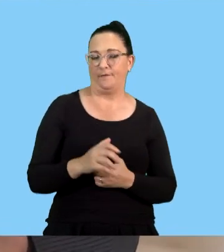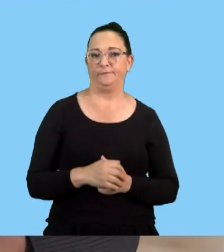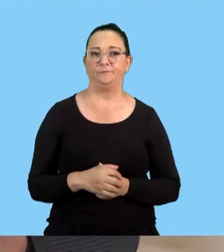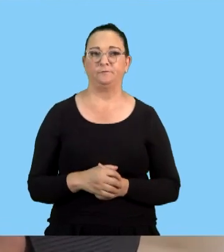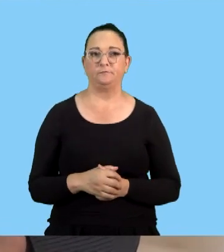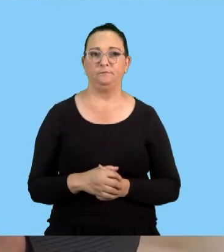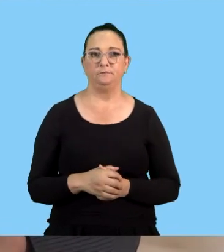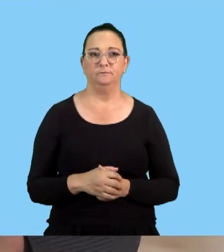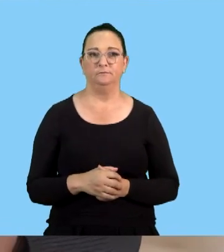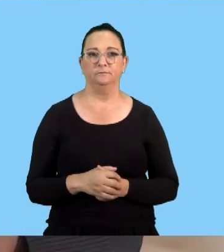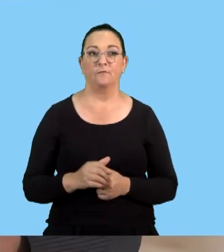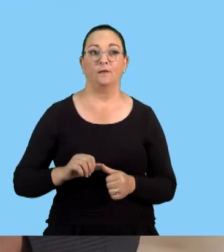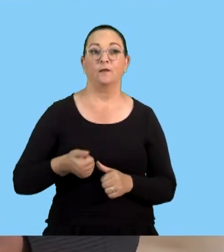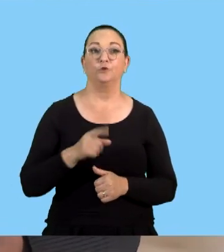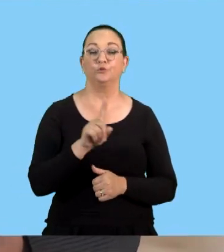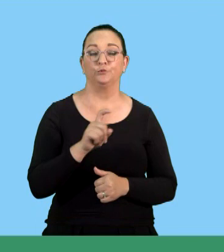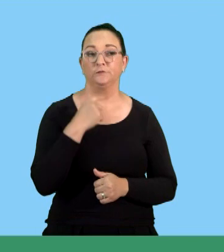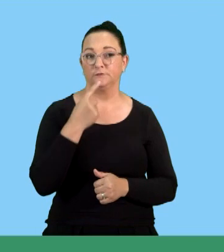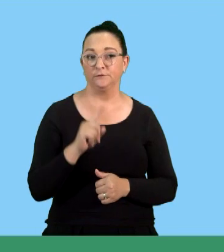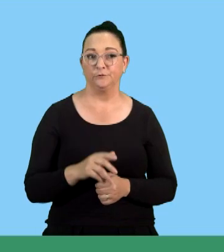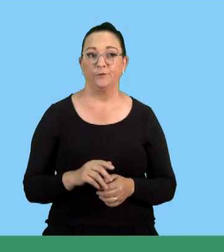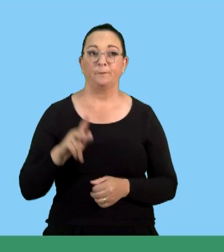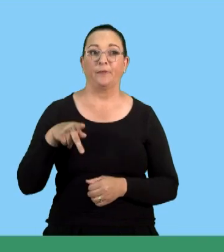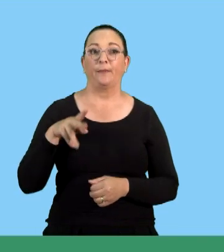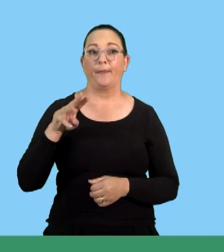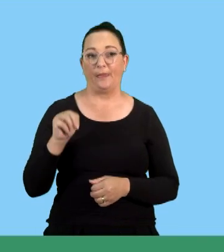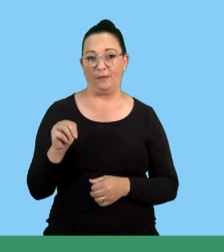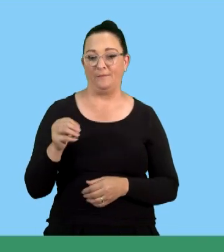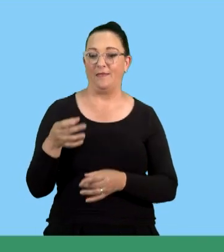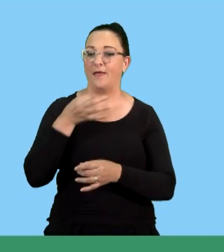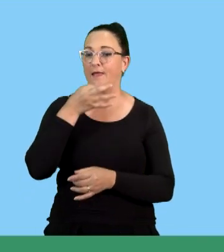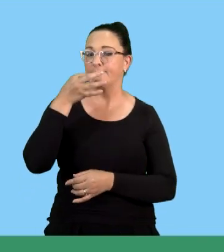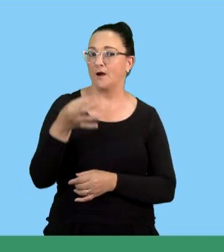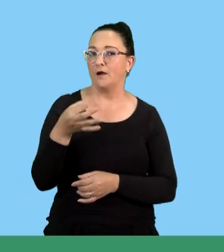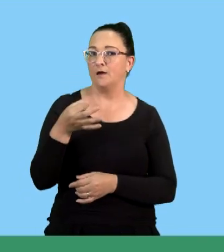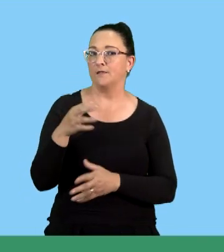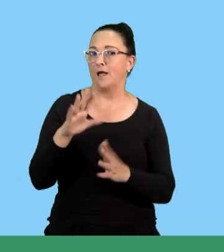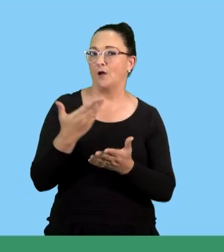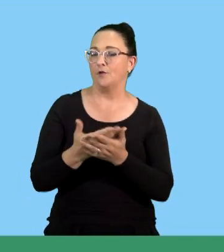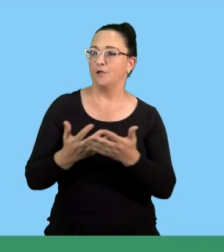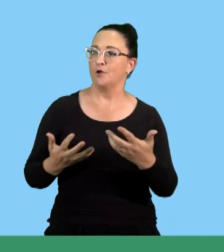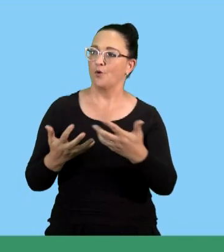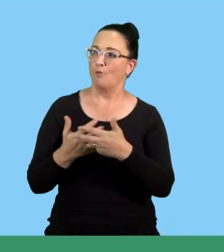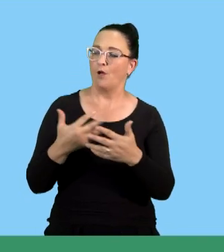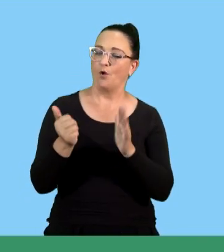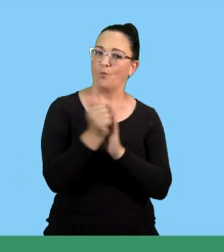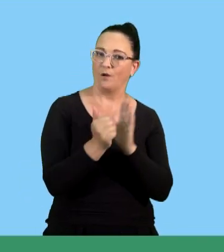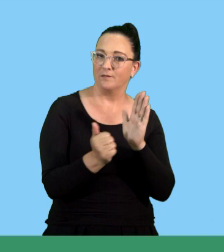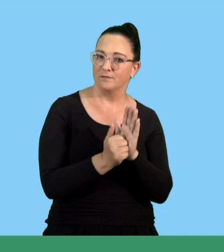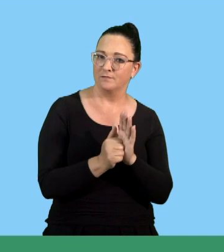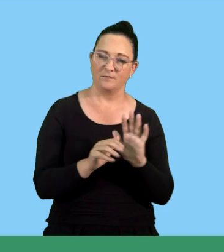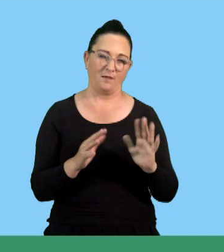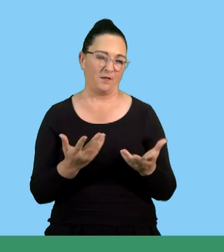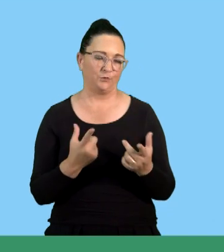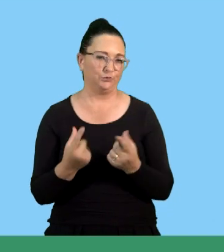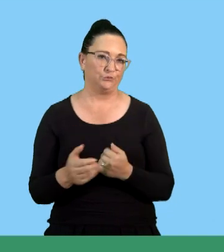legislation. The next question says, advise PM on ways to comply with the act identified. So how